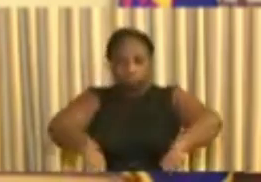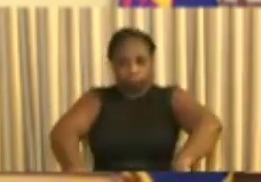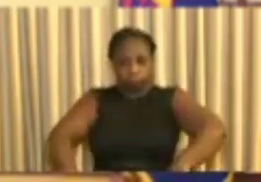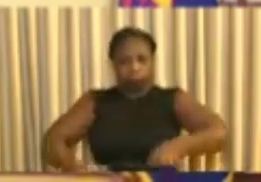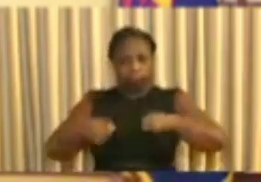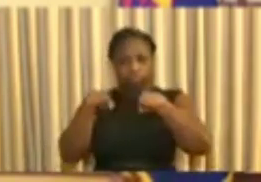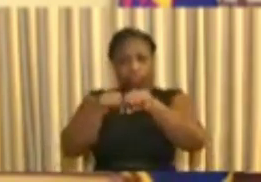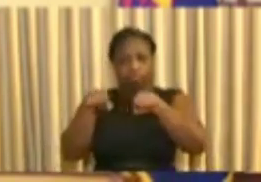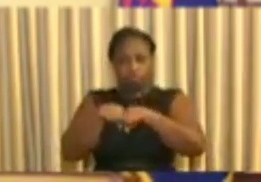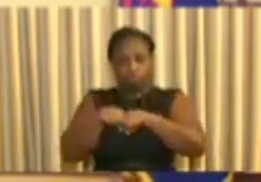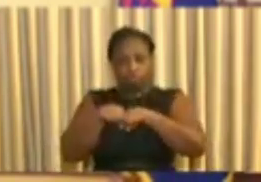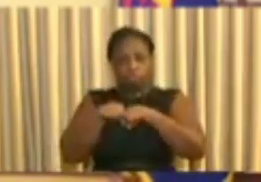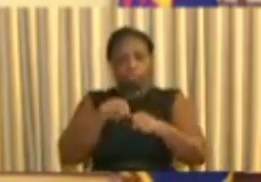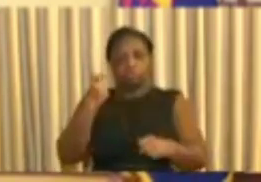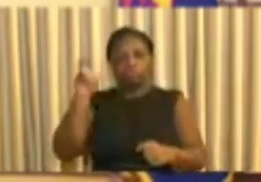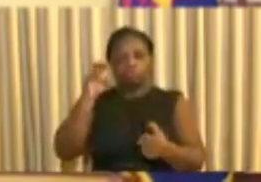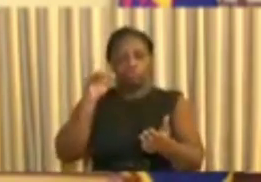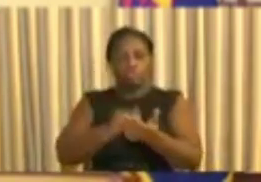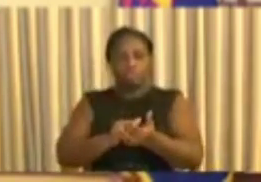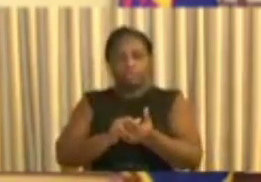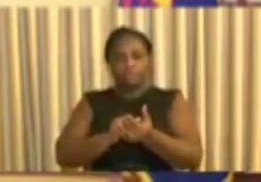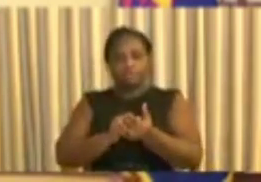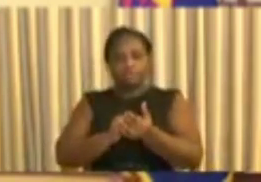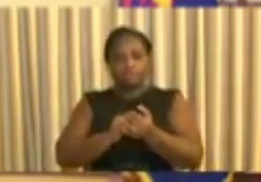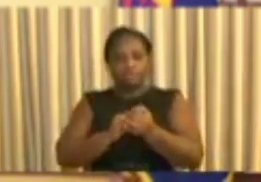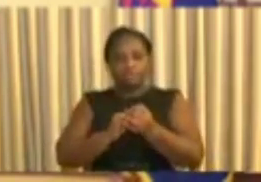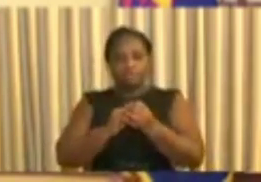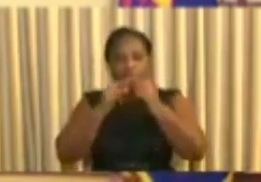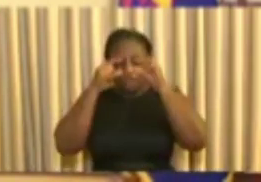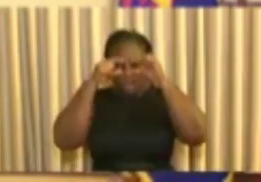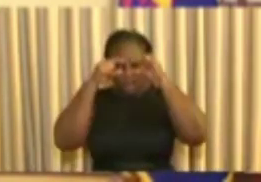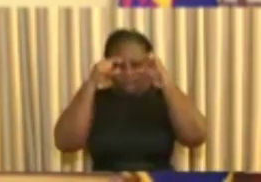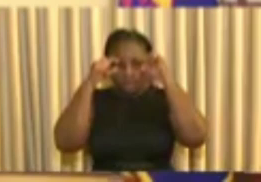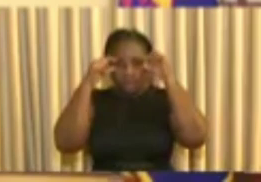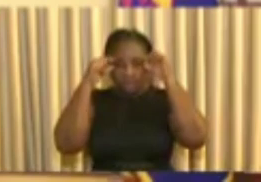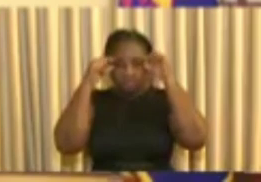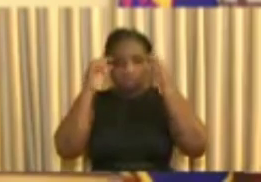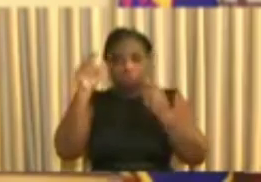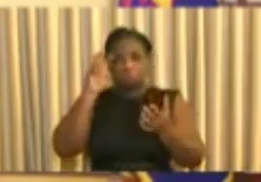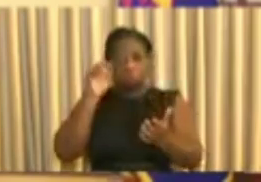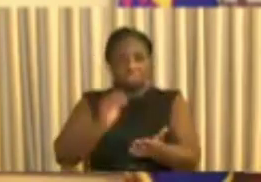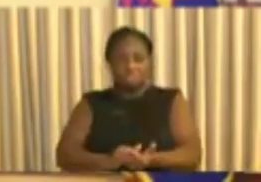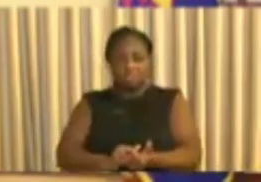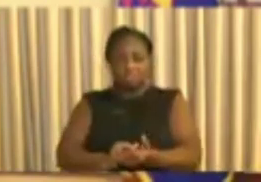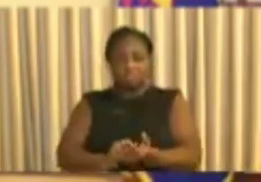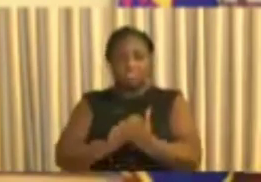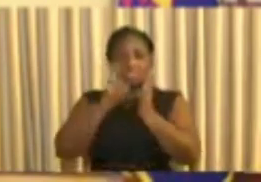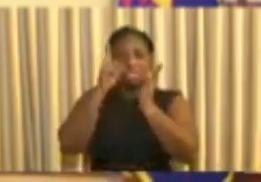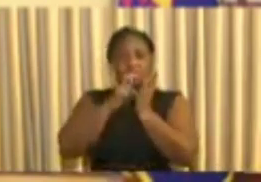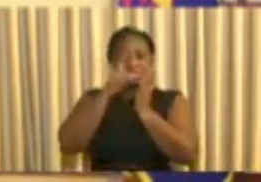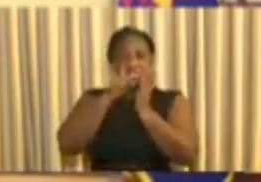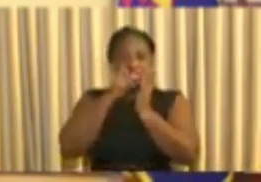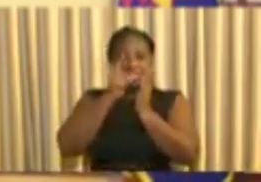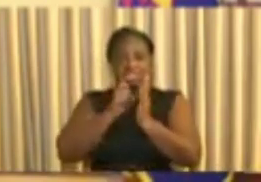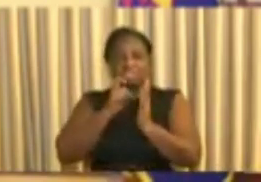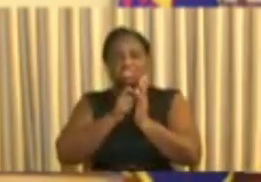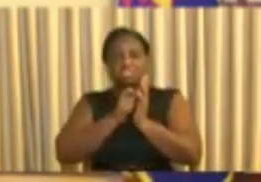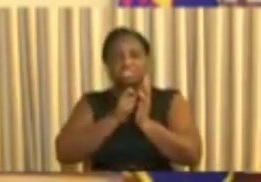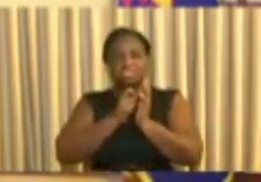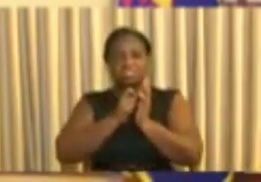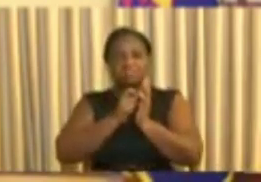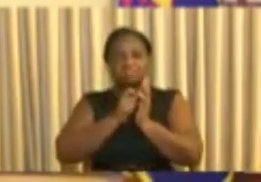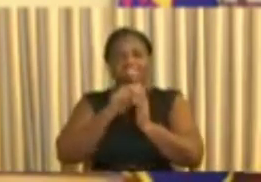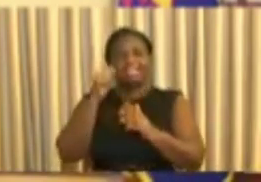gumboots, 2,000 reusable face shields, 2,000 gallons of hand sanitizers,